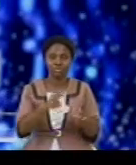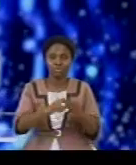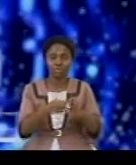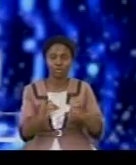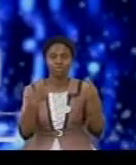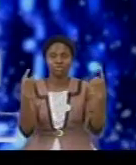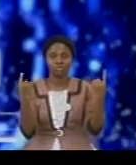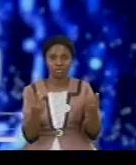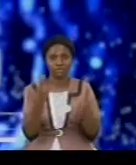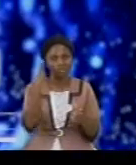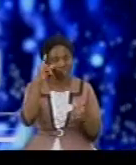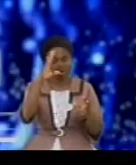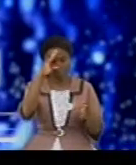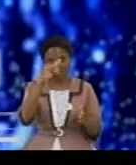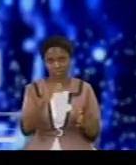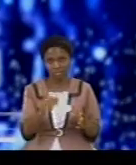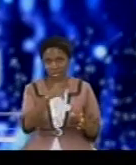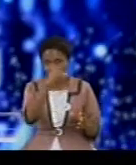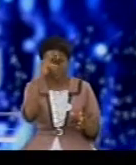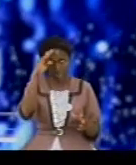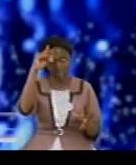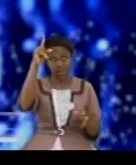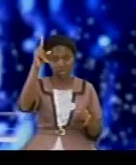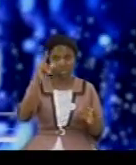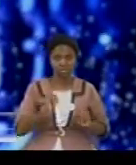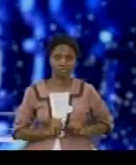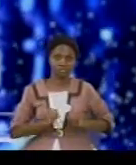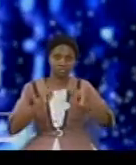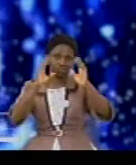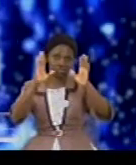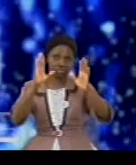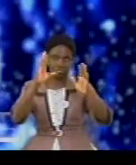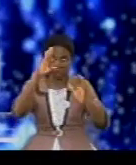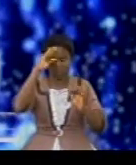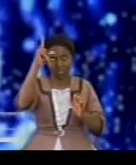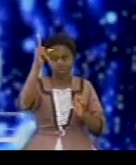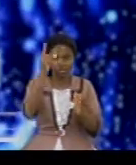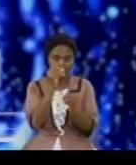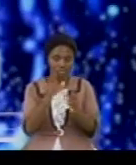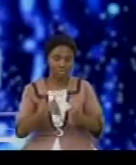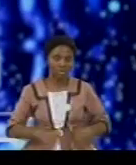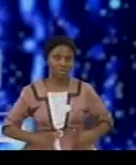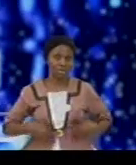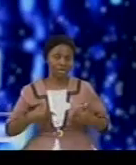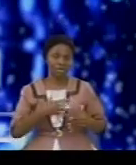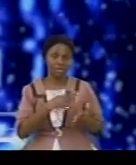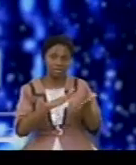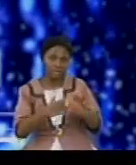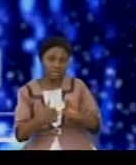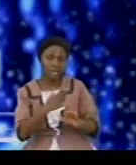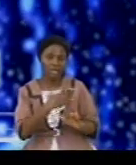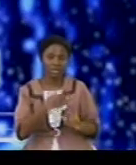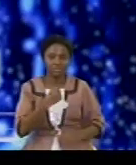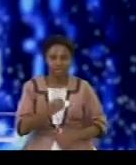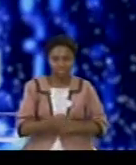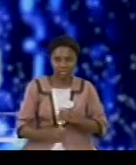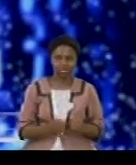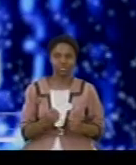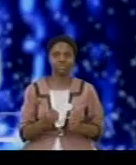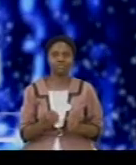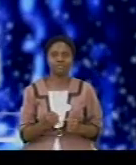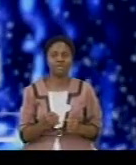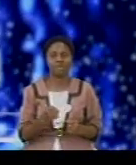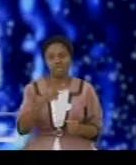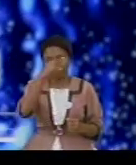because he gave his own life and he died and he suffered in our place so that we will no longer